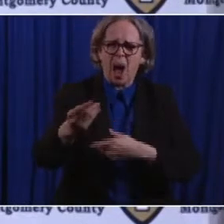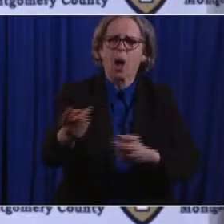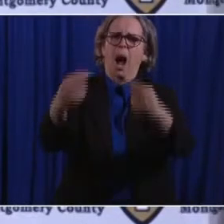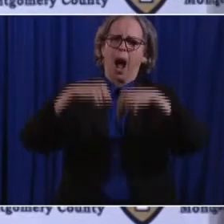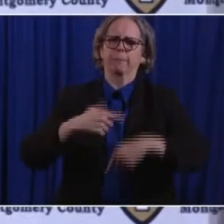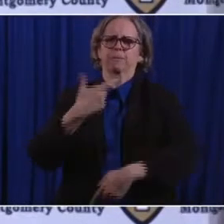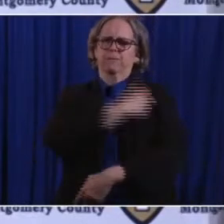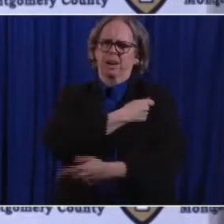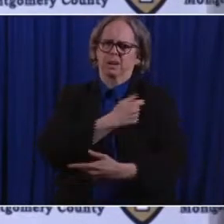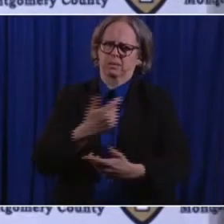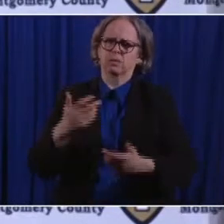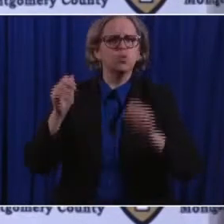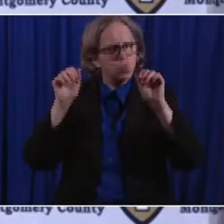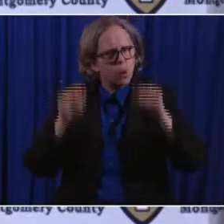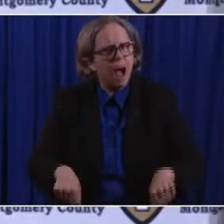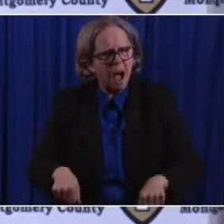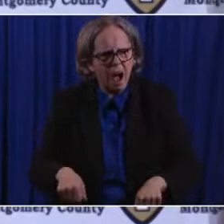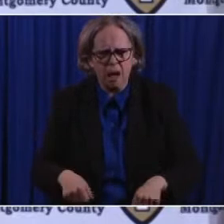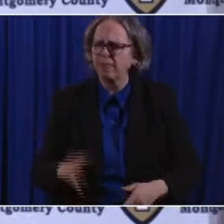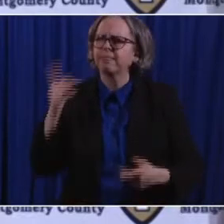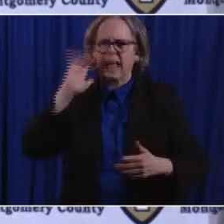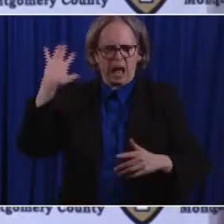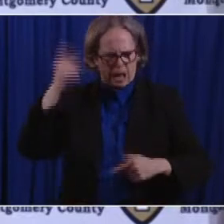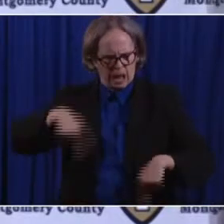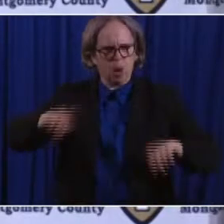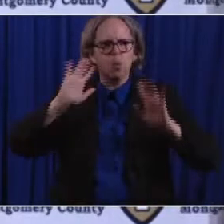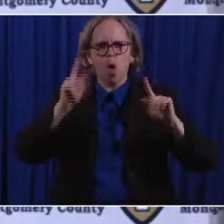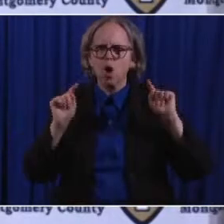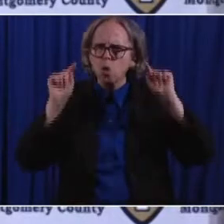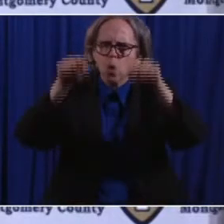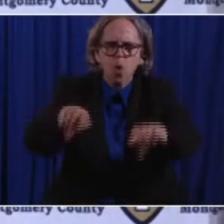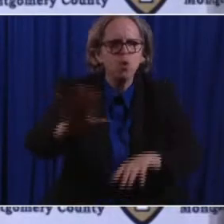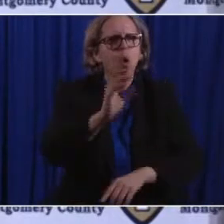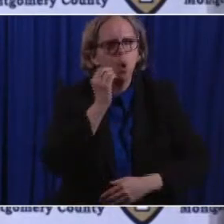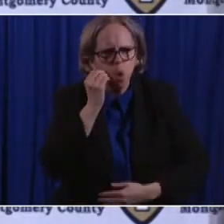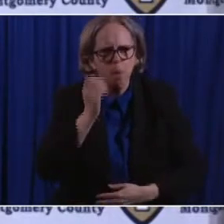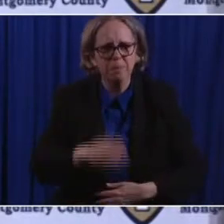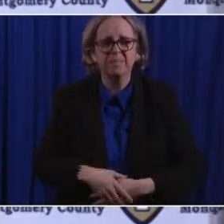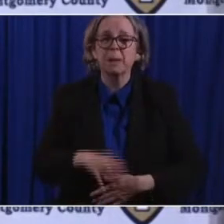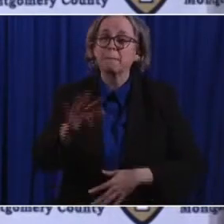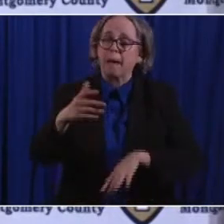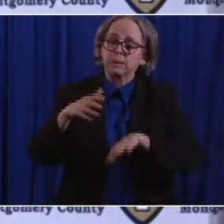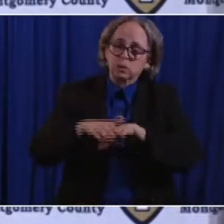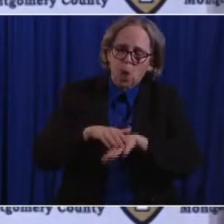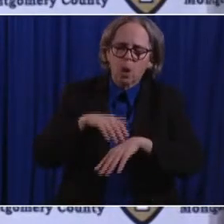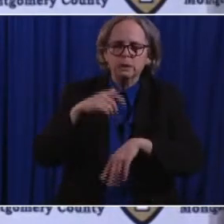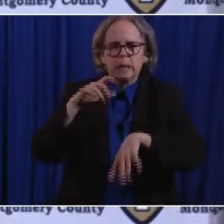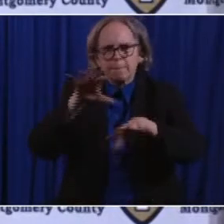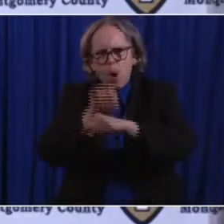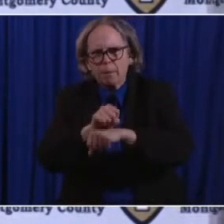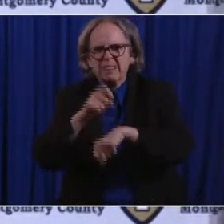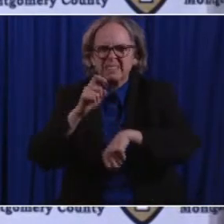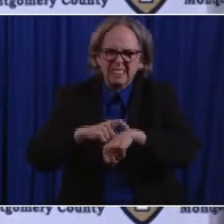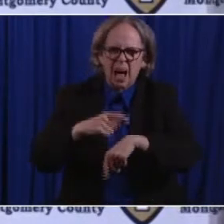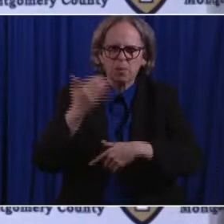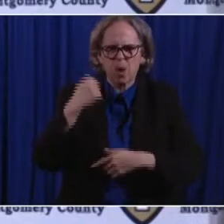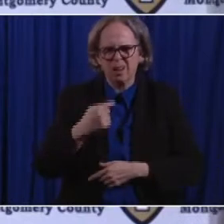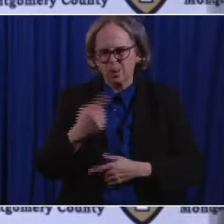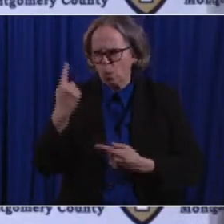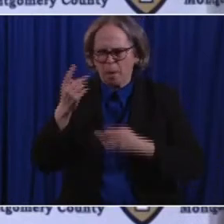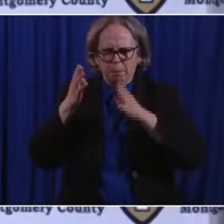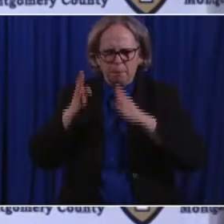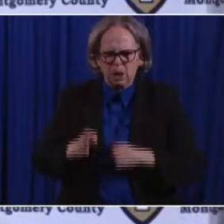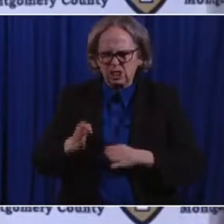is, it's a slow process simply because it is one person at a time. But our health departments are doing a